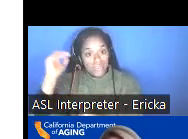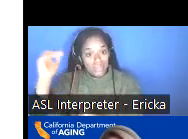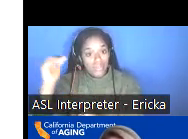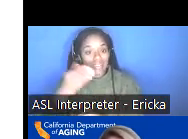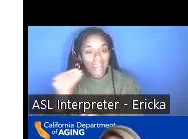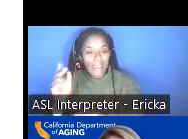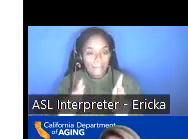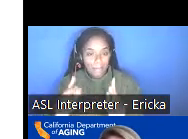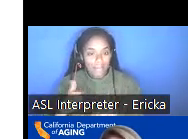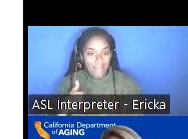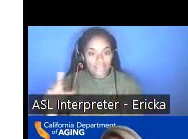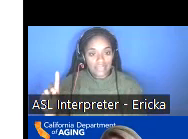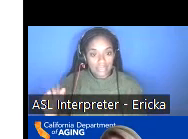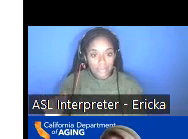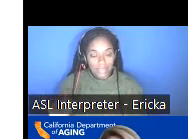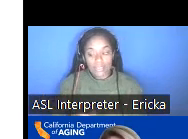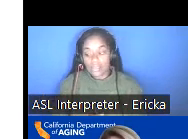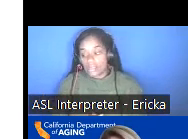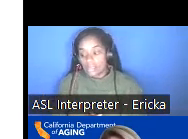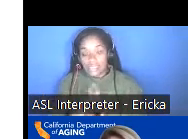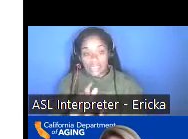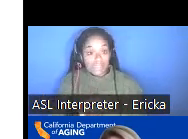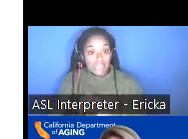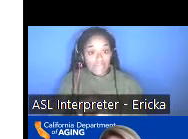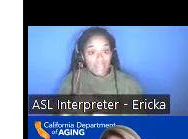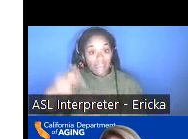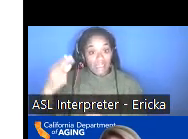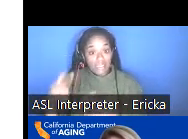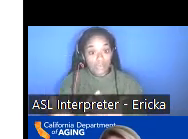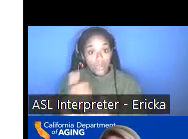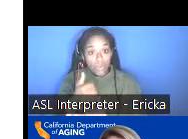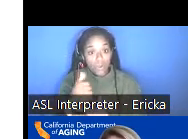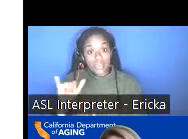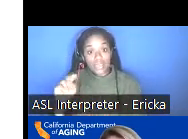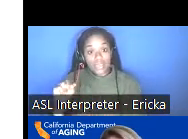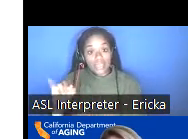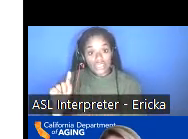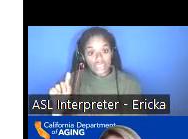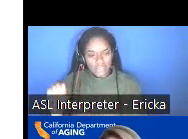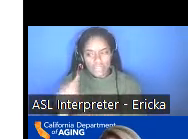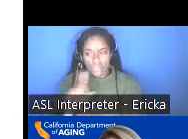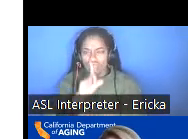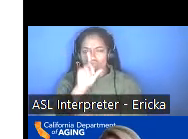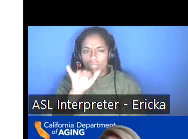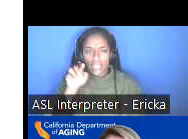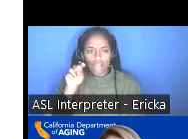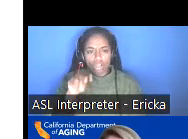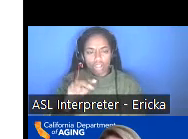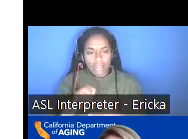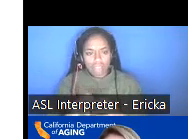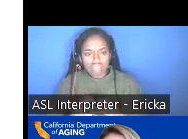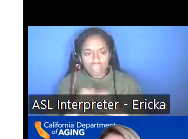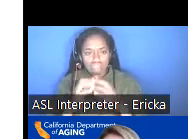with disabilities. And in particular, the highest priority initiative to really look at our emerging